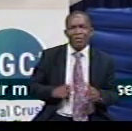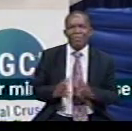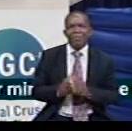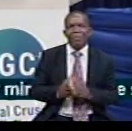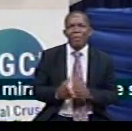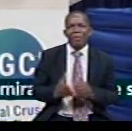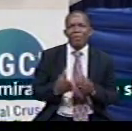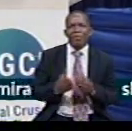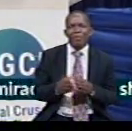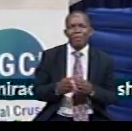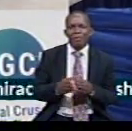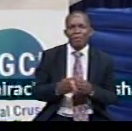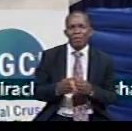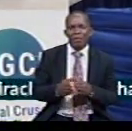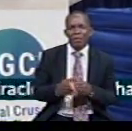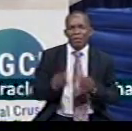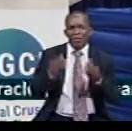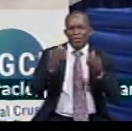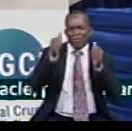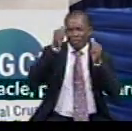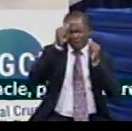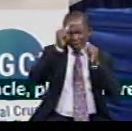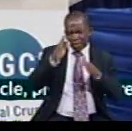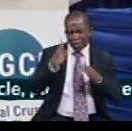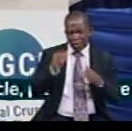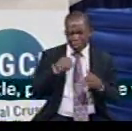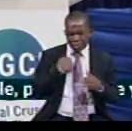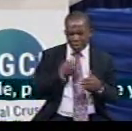Father, we are most grateful for all that you've done for us.